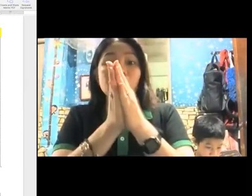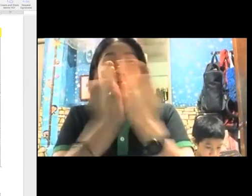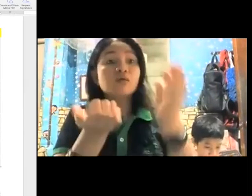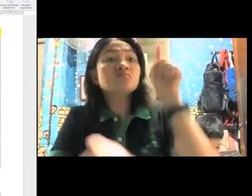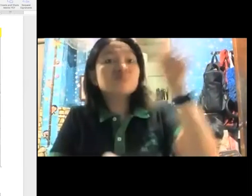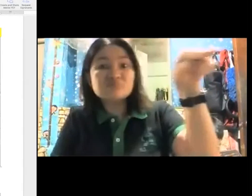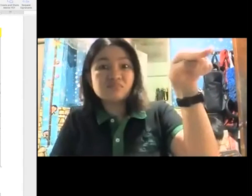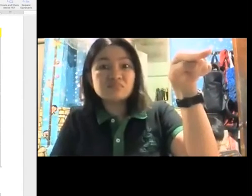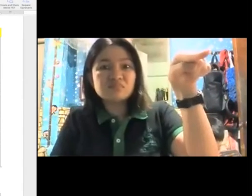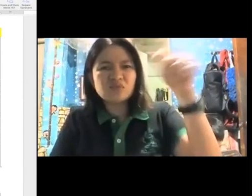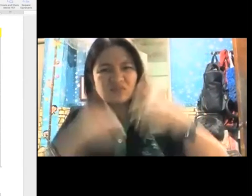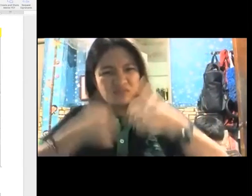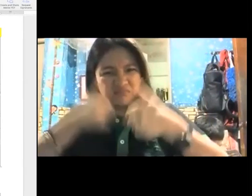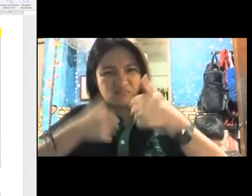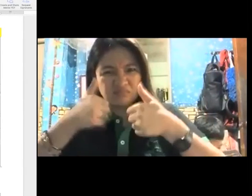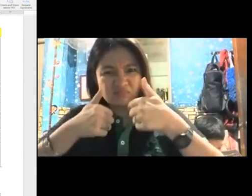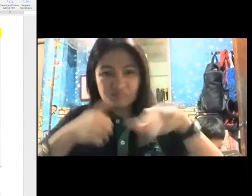book